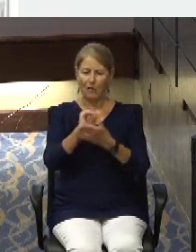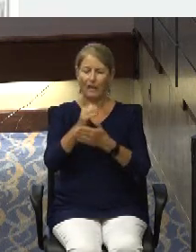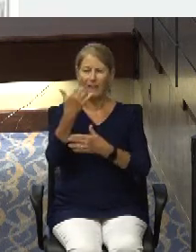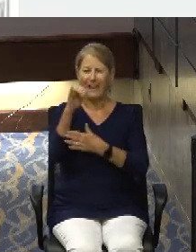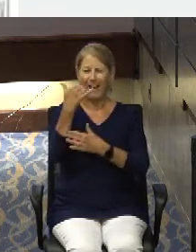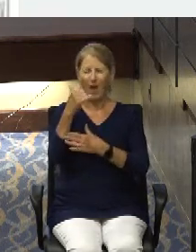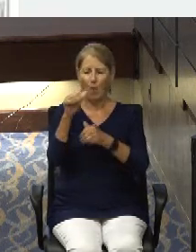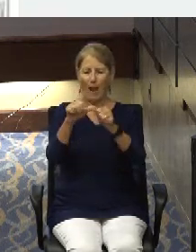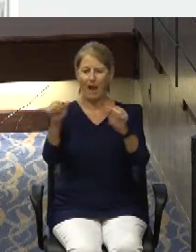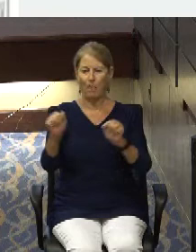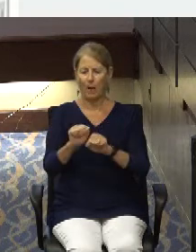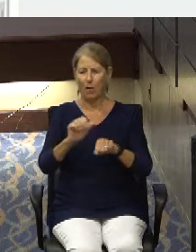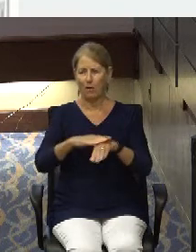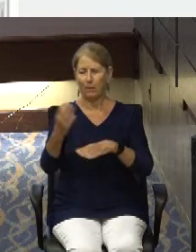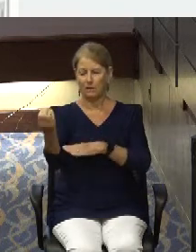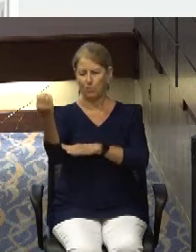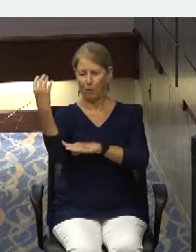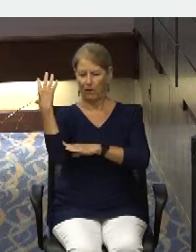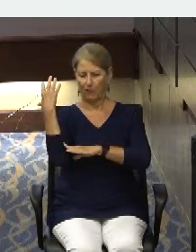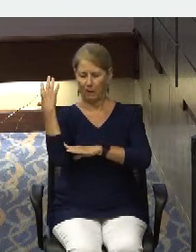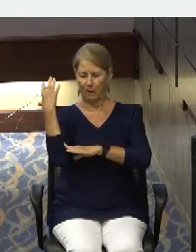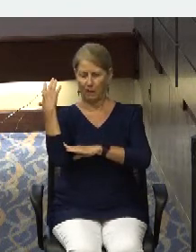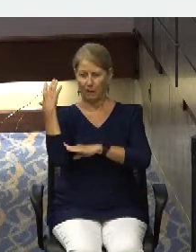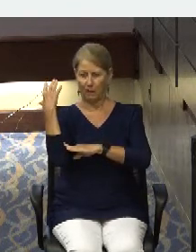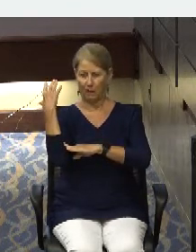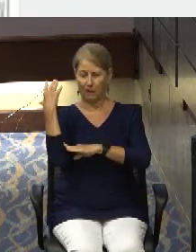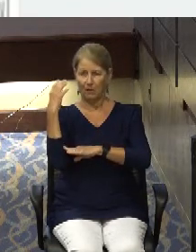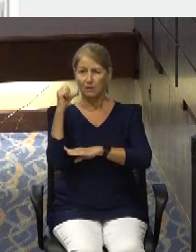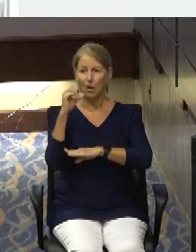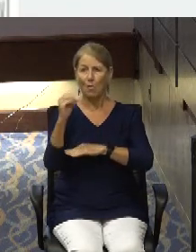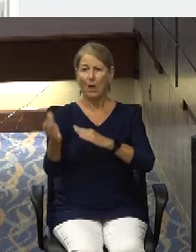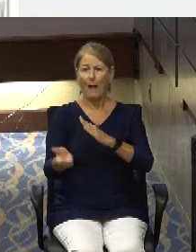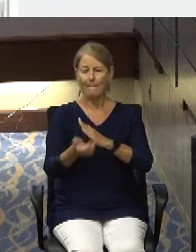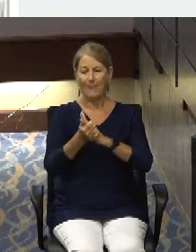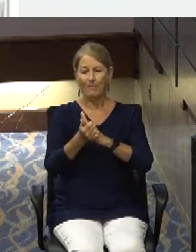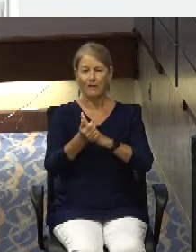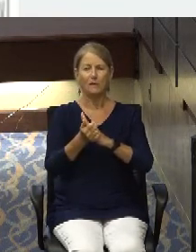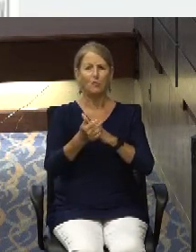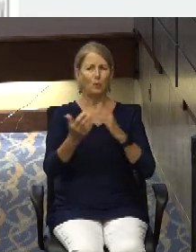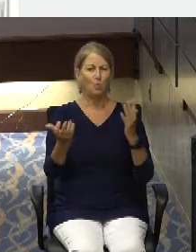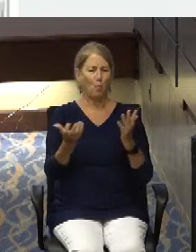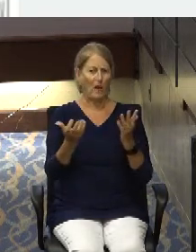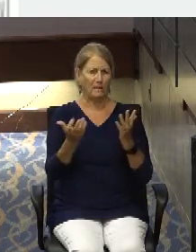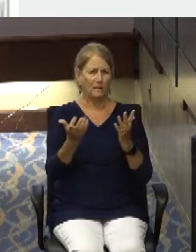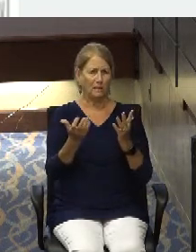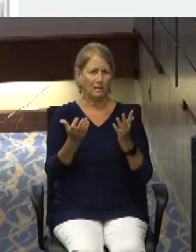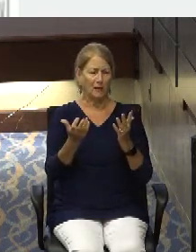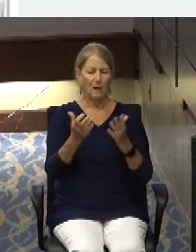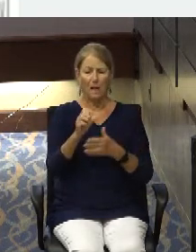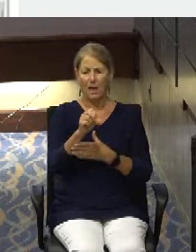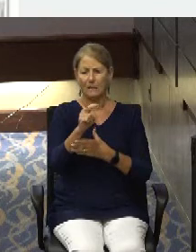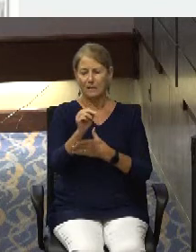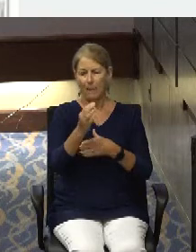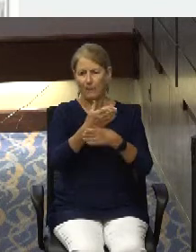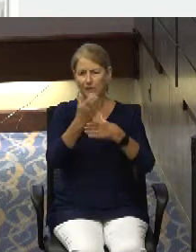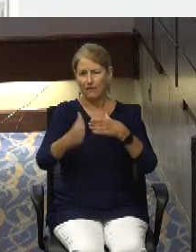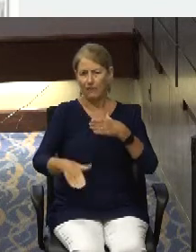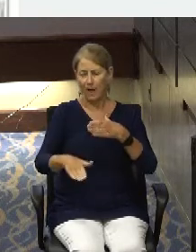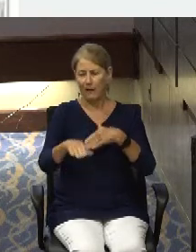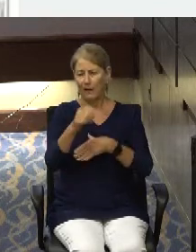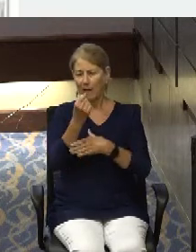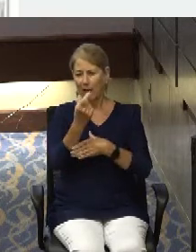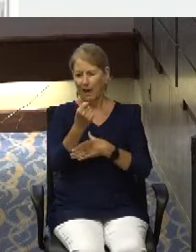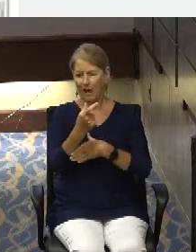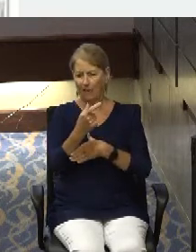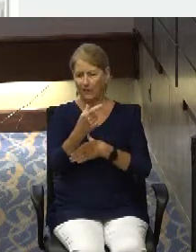your screen here. So the amendment is to subdivide the former Lot 11 into